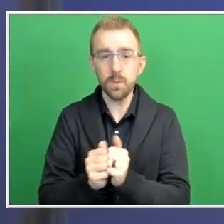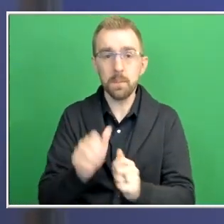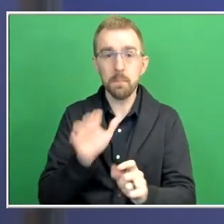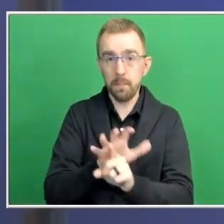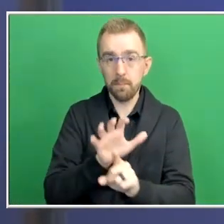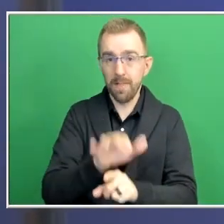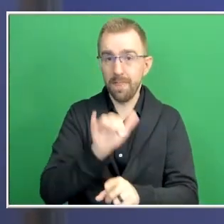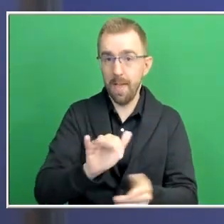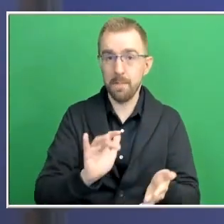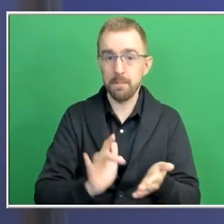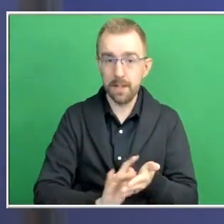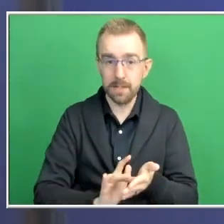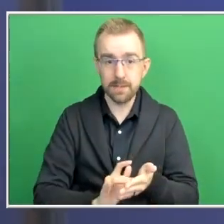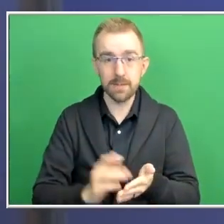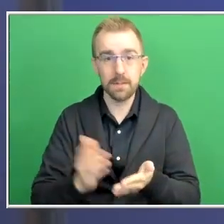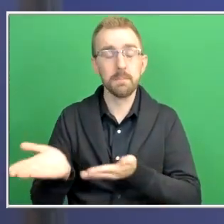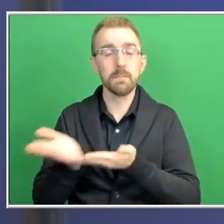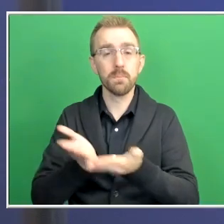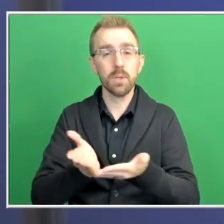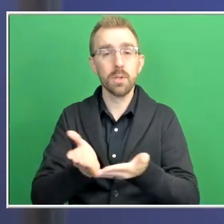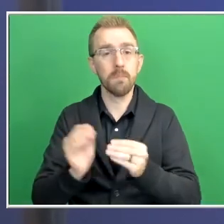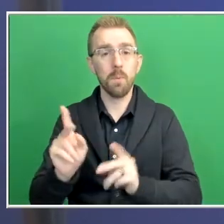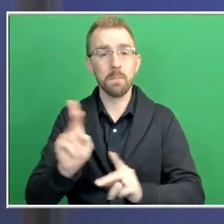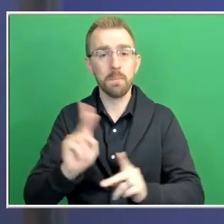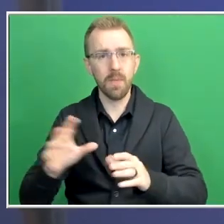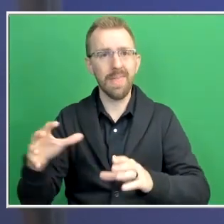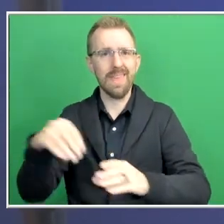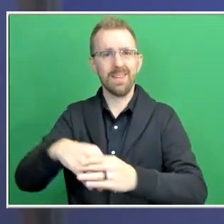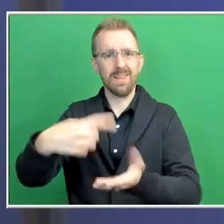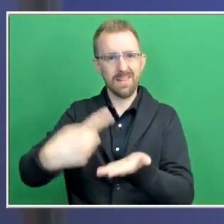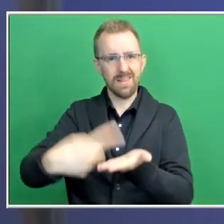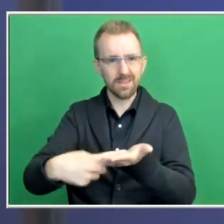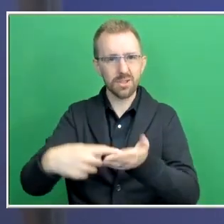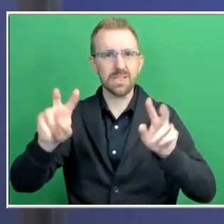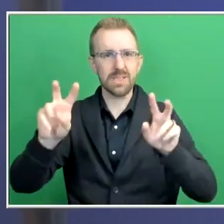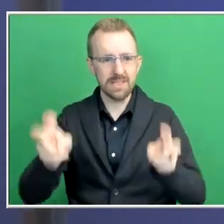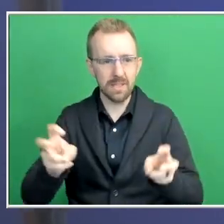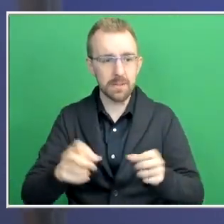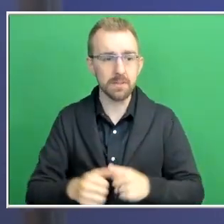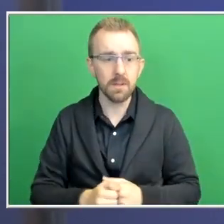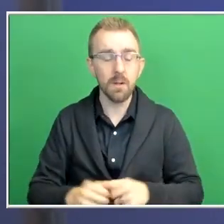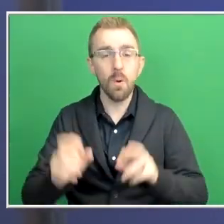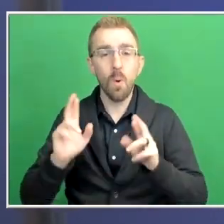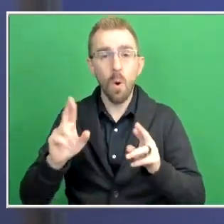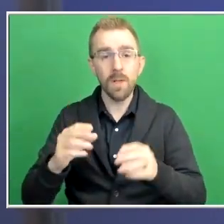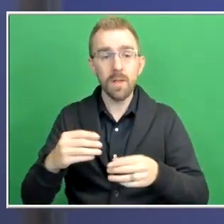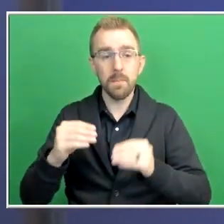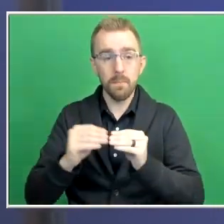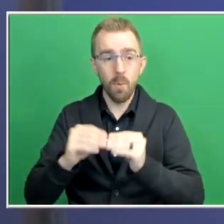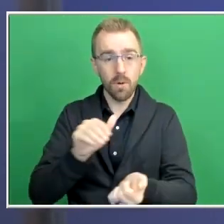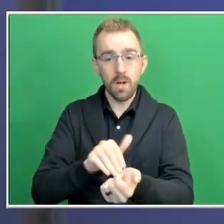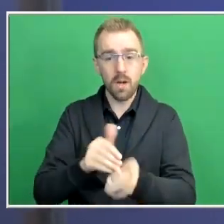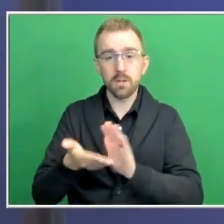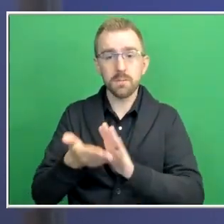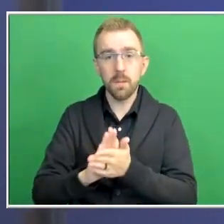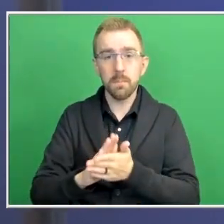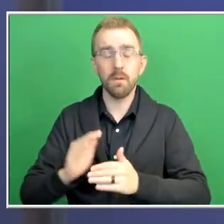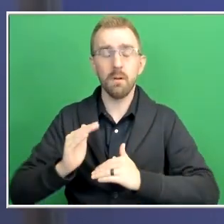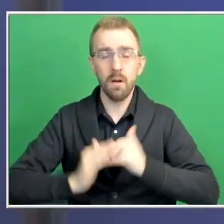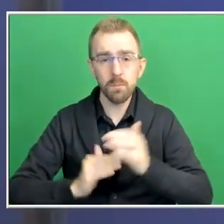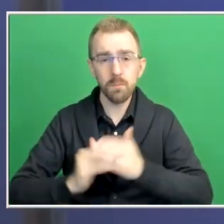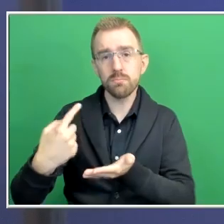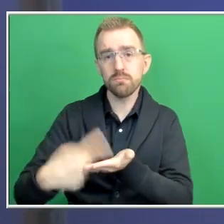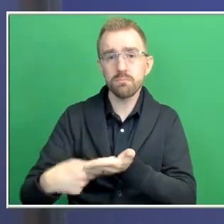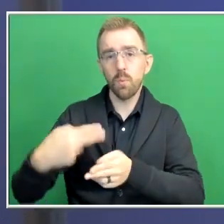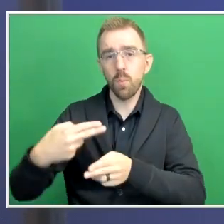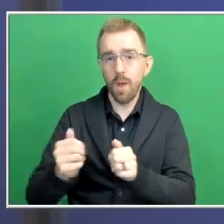medications, it's bringing more people to the conversation and the topic. Hopefully it's making all physicians more comfortable in discussing weight with their patients, which